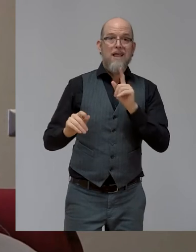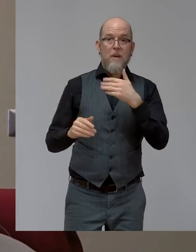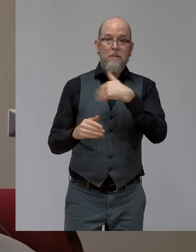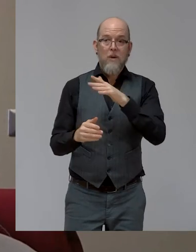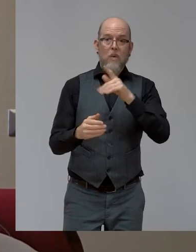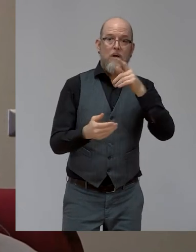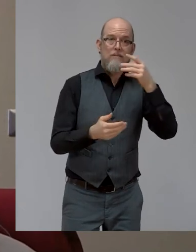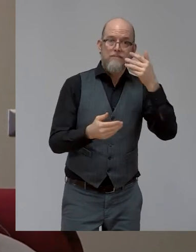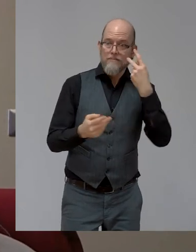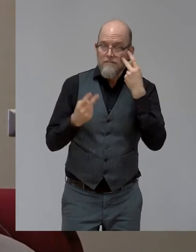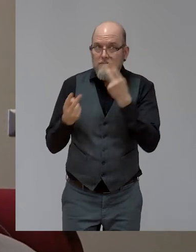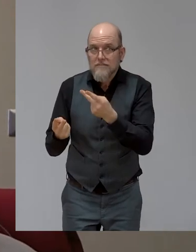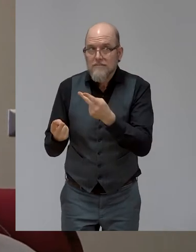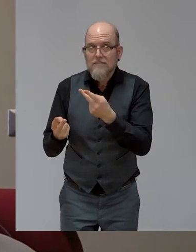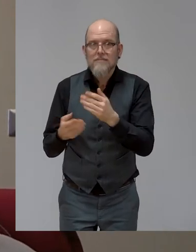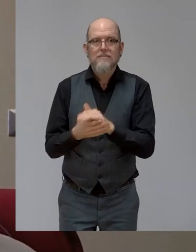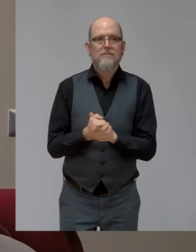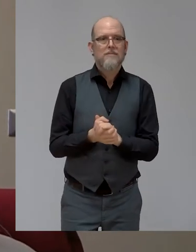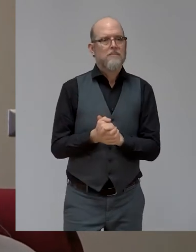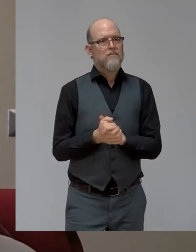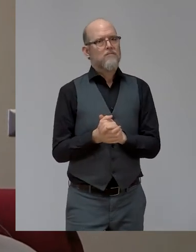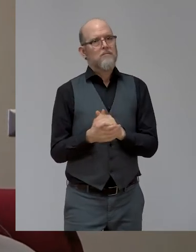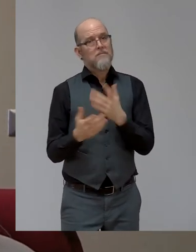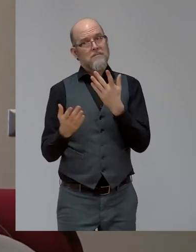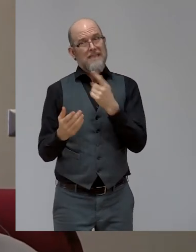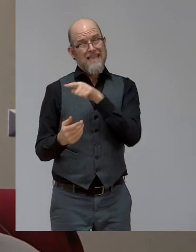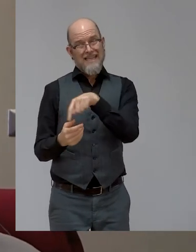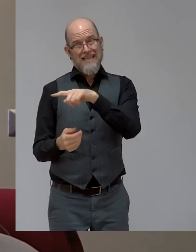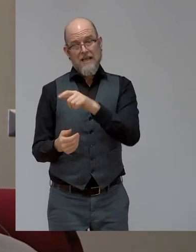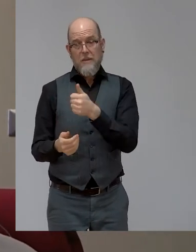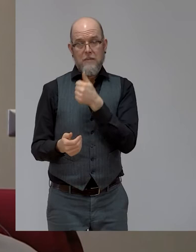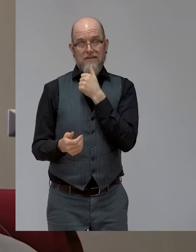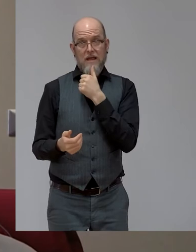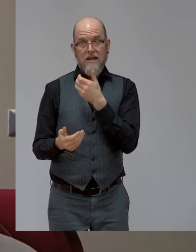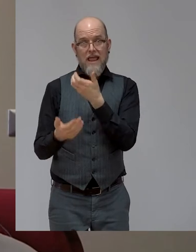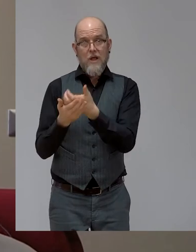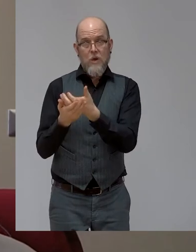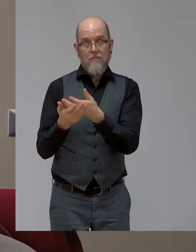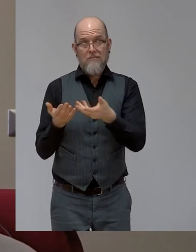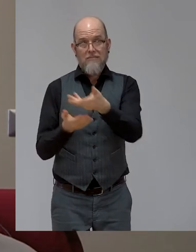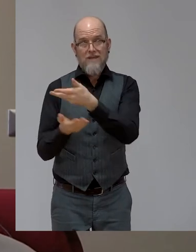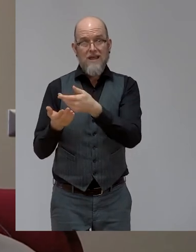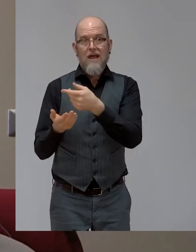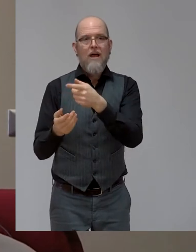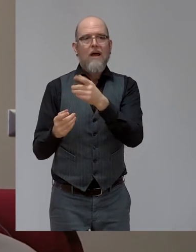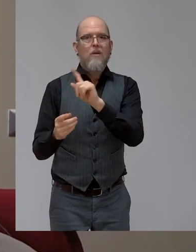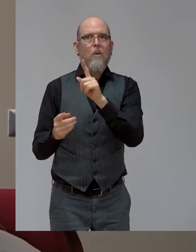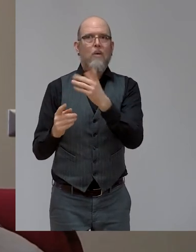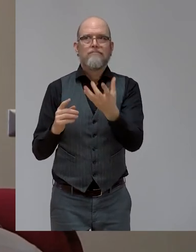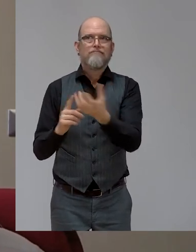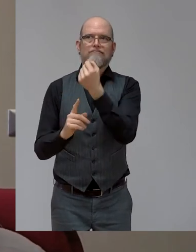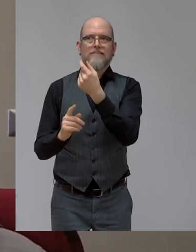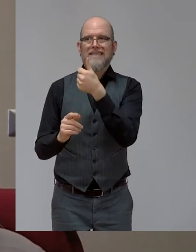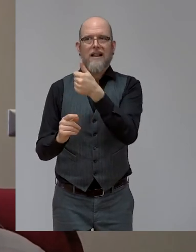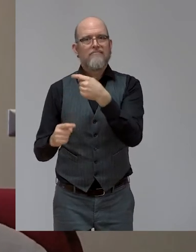where it relies solely on private efforts, there will not be a correct incentive to generate public goods, since there will